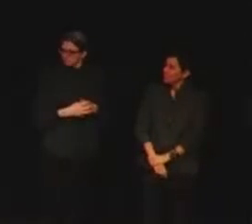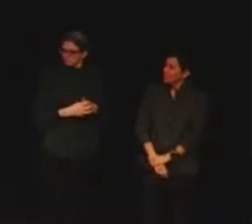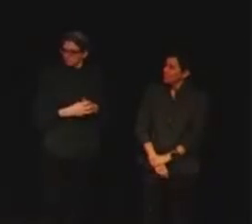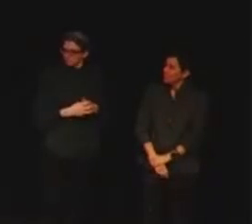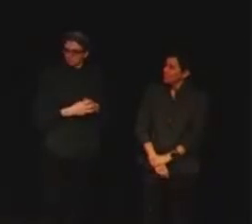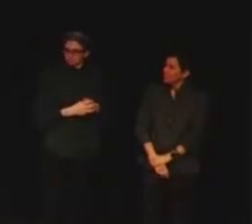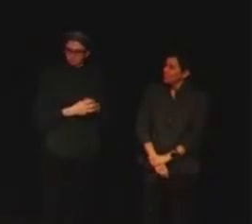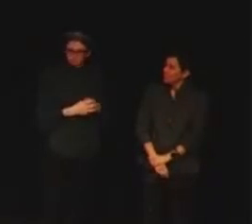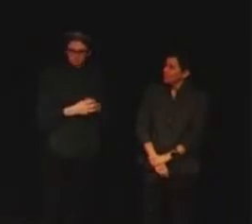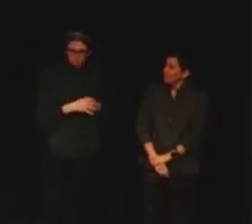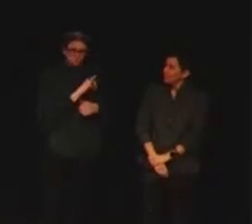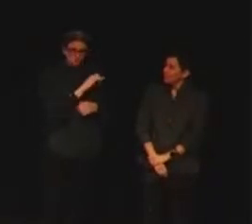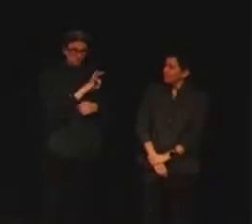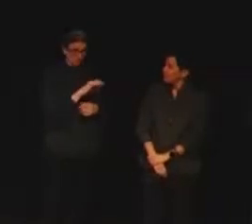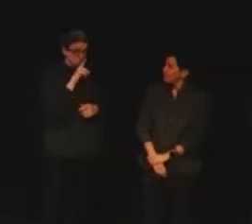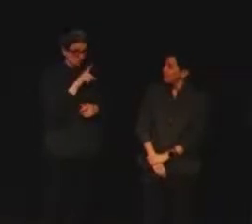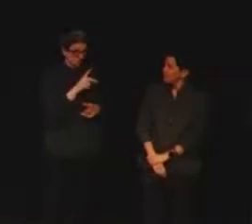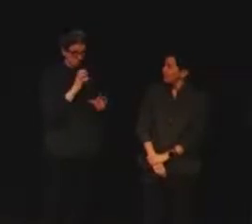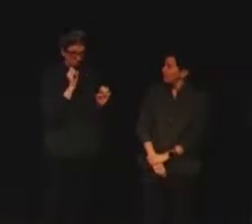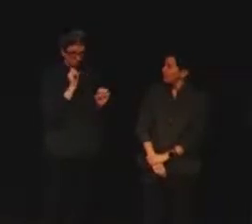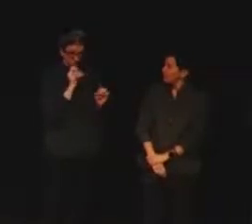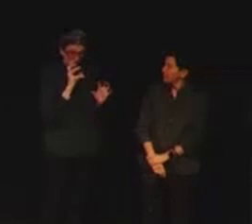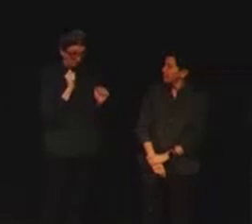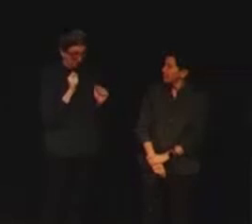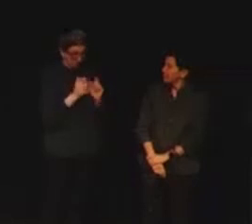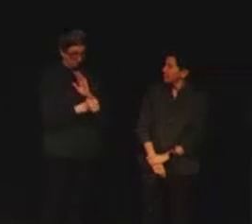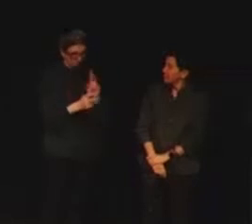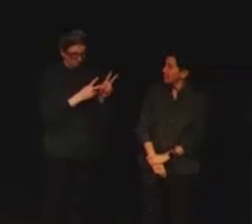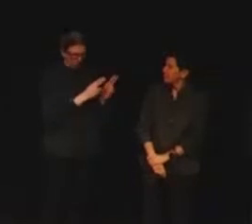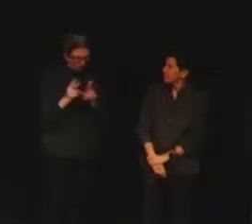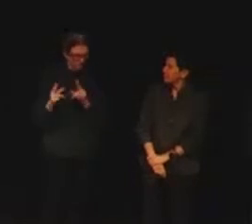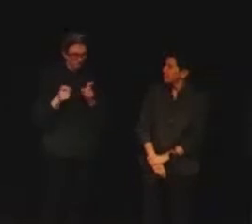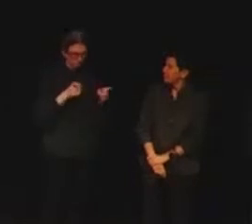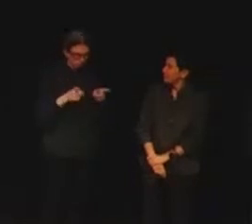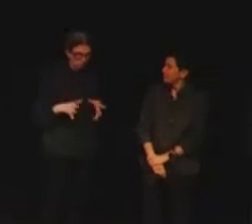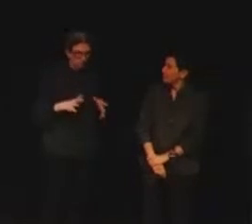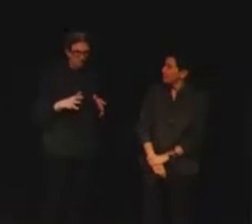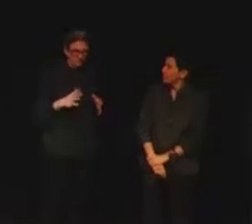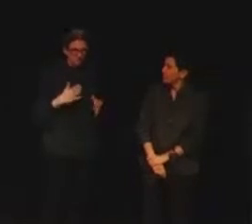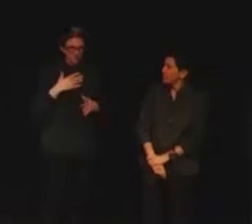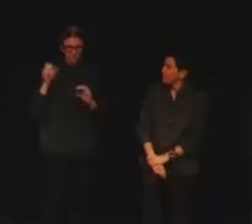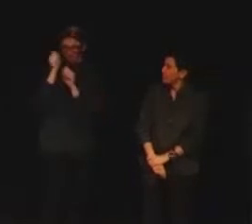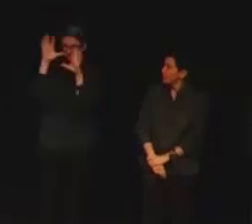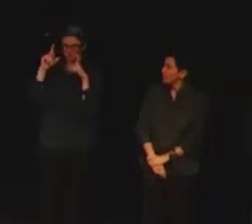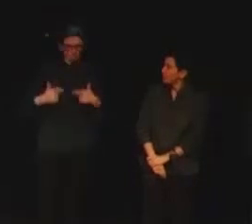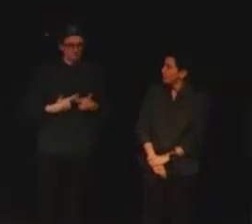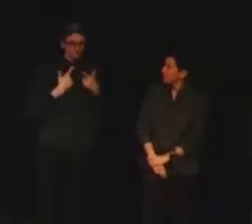his really amazing editing and directing brought my vision to life. So